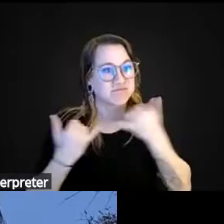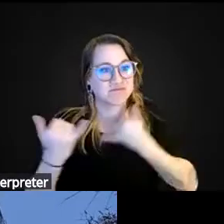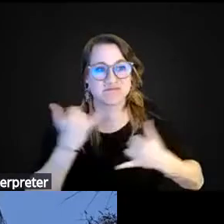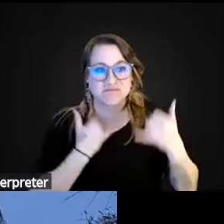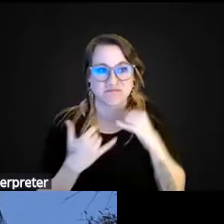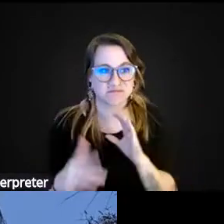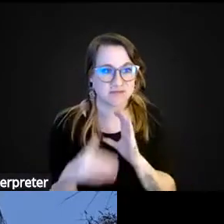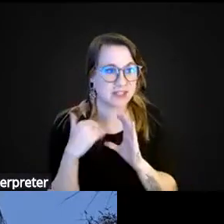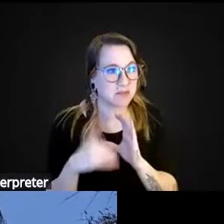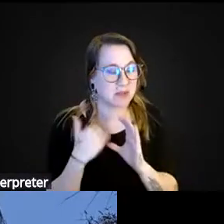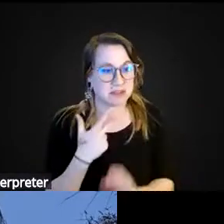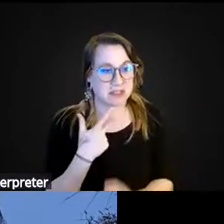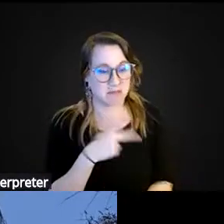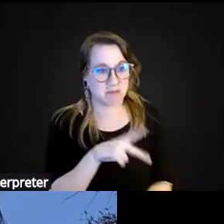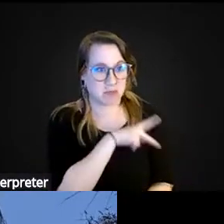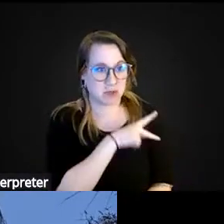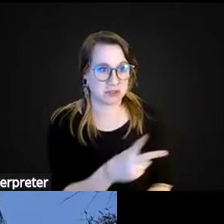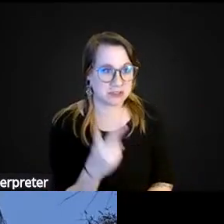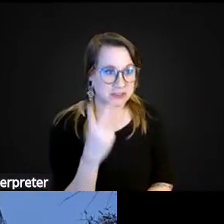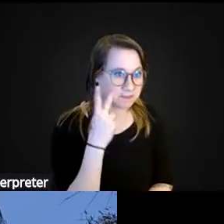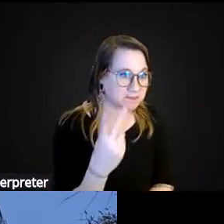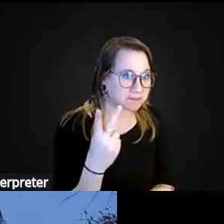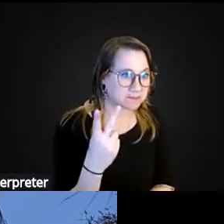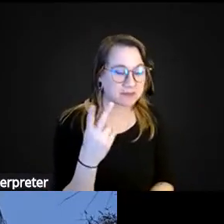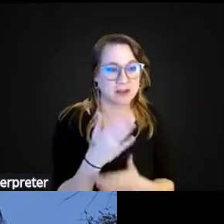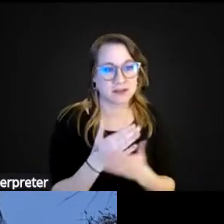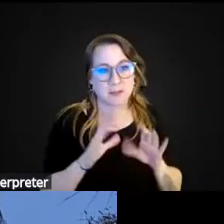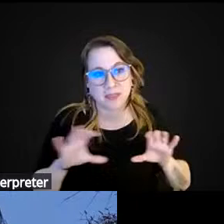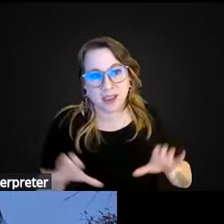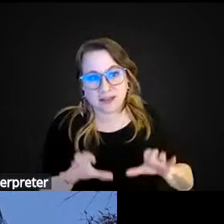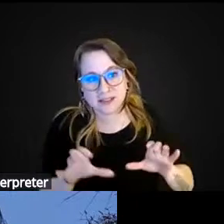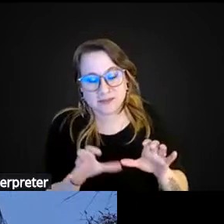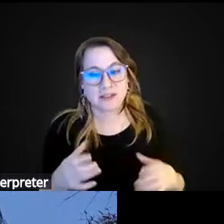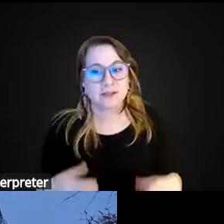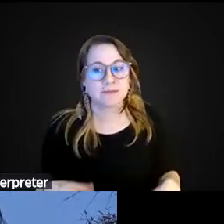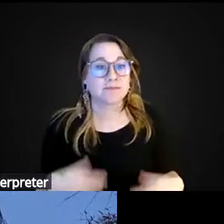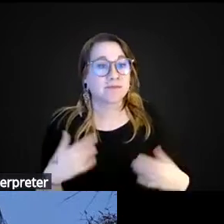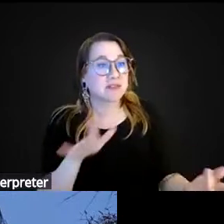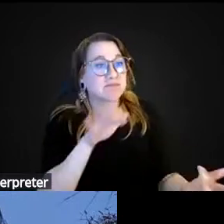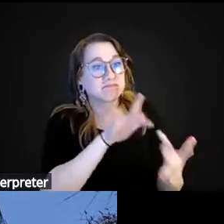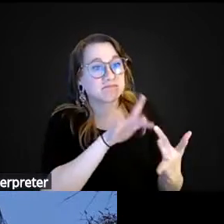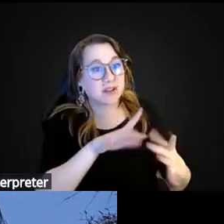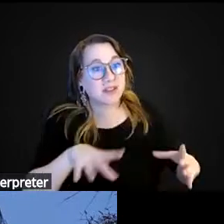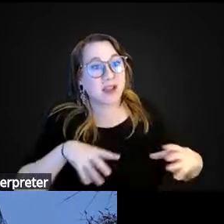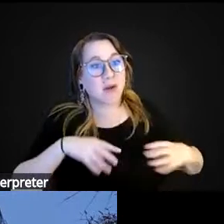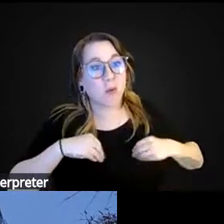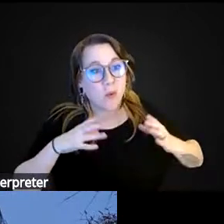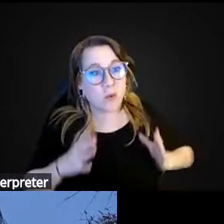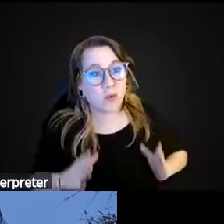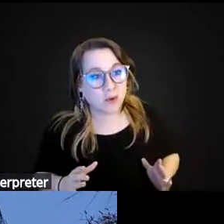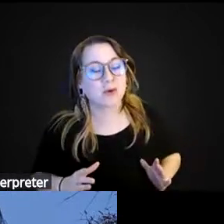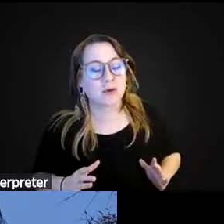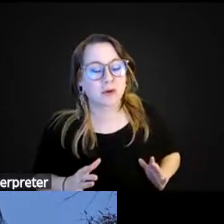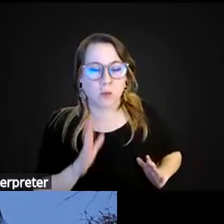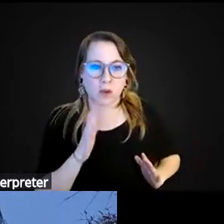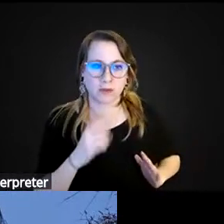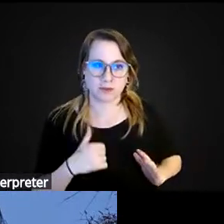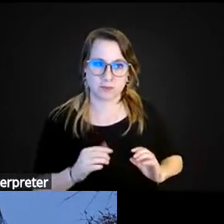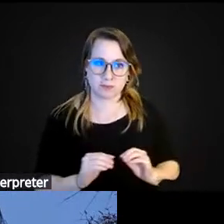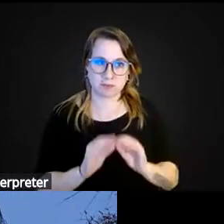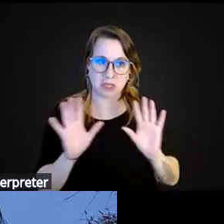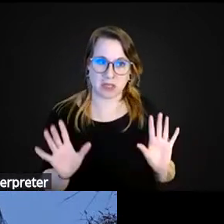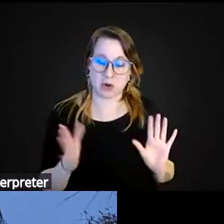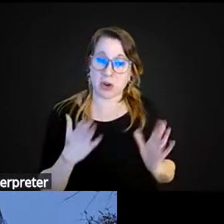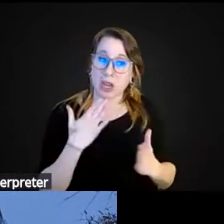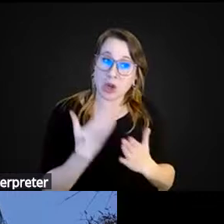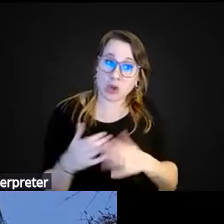have personally seen some of the activity. I've been in contact with the owner. I want to be very clear. I had a good